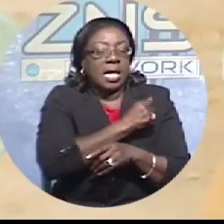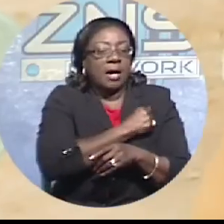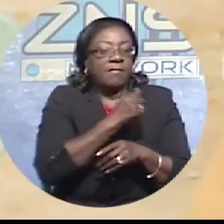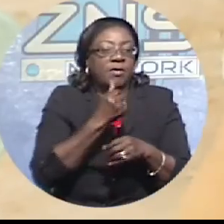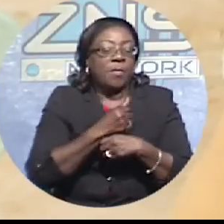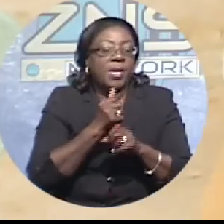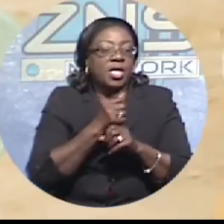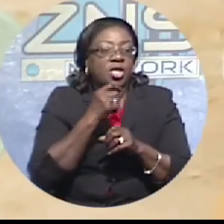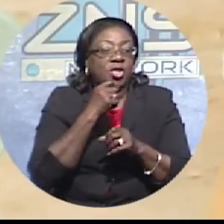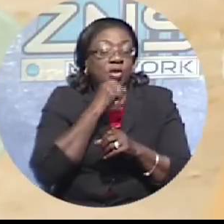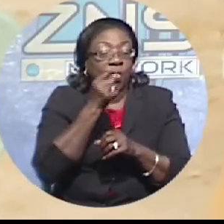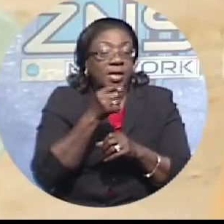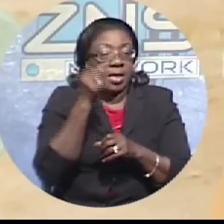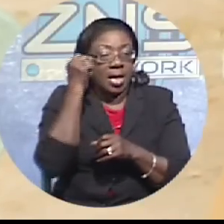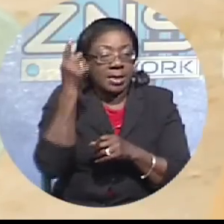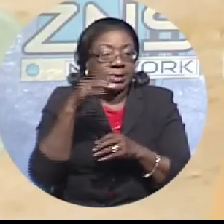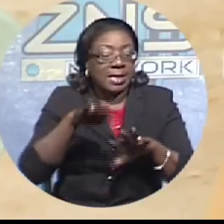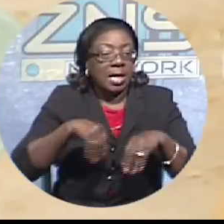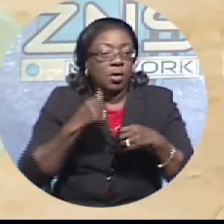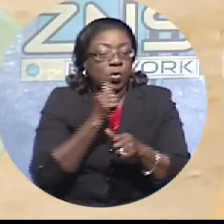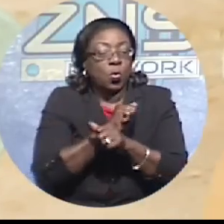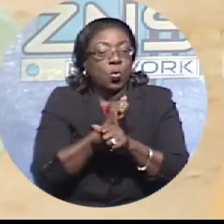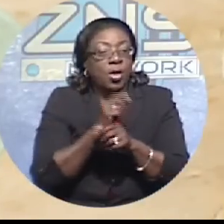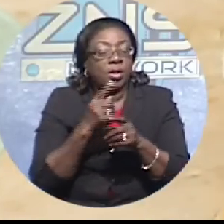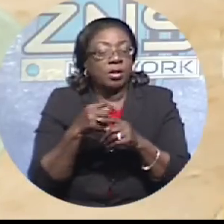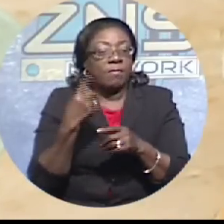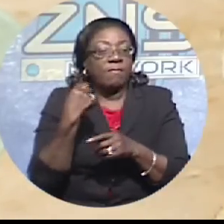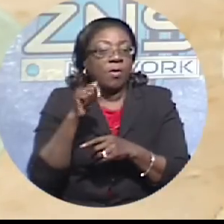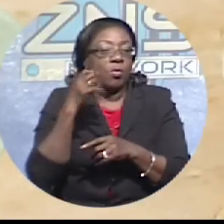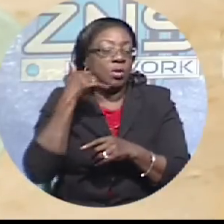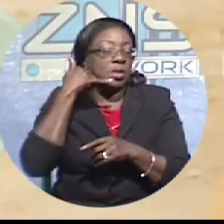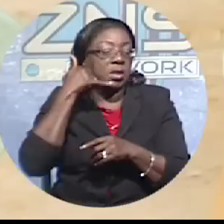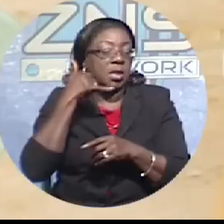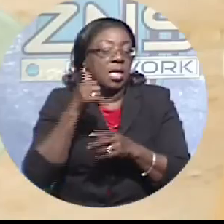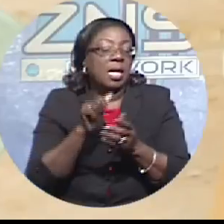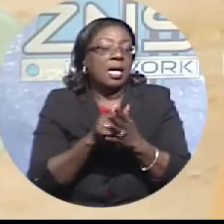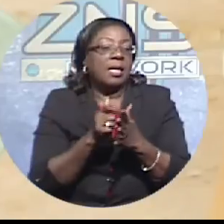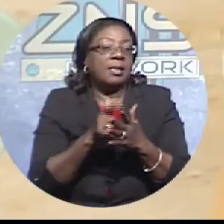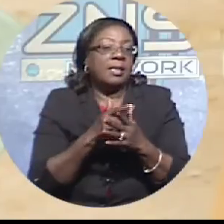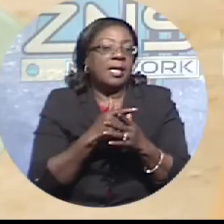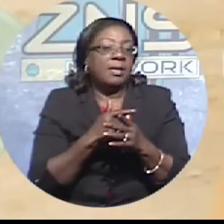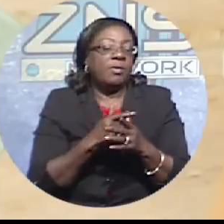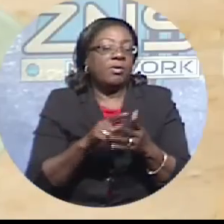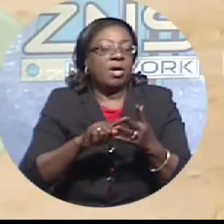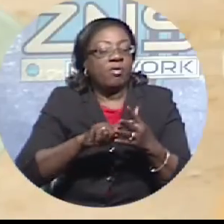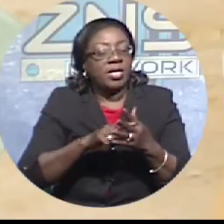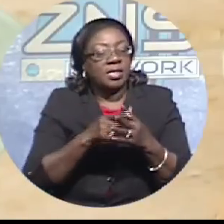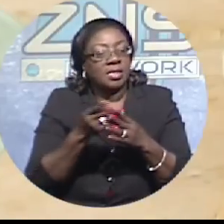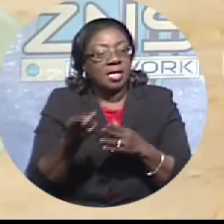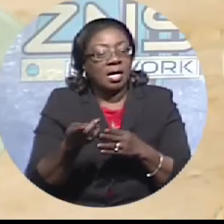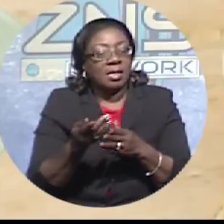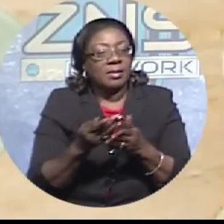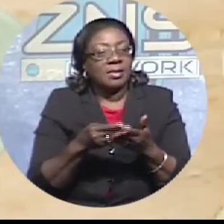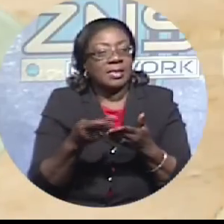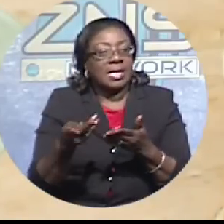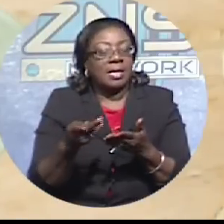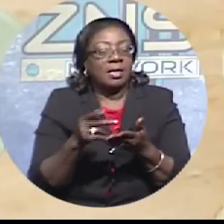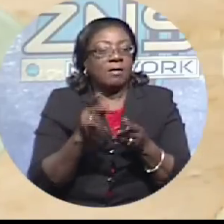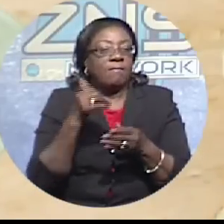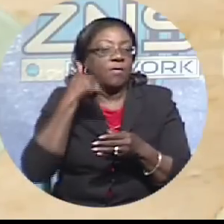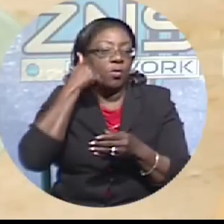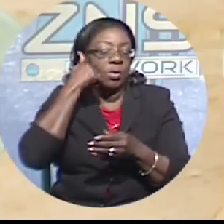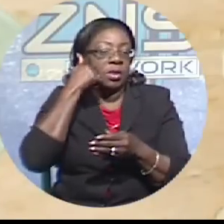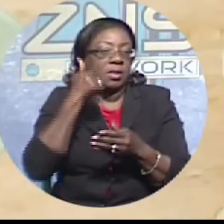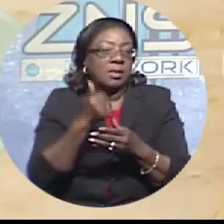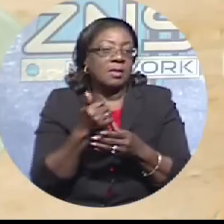and understanding what LTE brings to the customer. And so we're finally at that point and we're ready to launch, and we want to encourage our customers, of course,